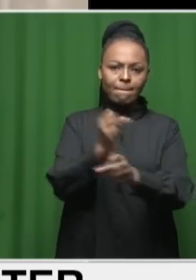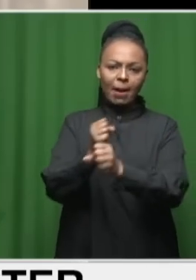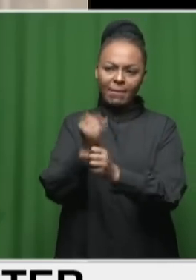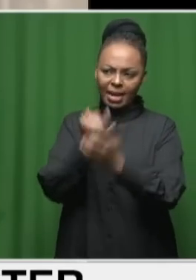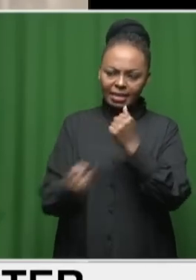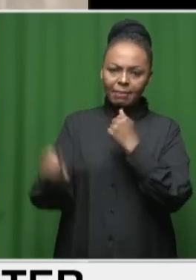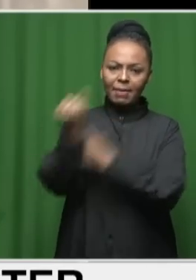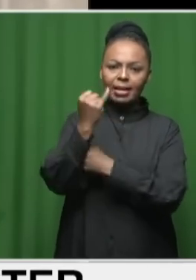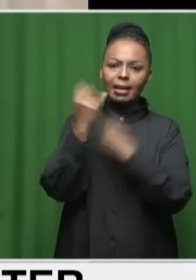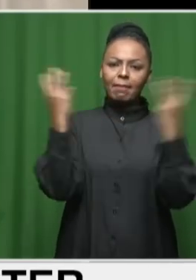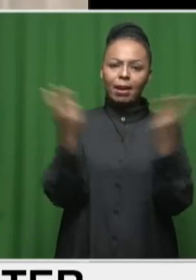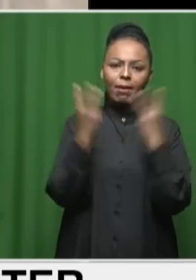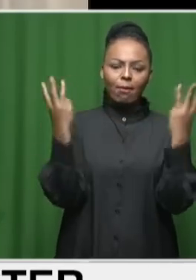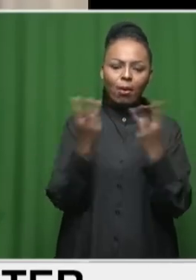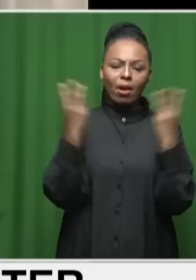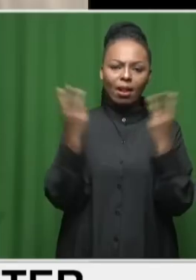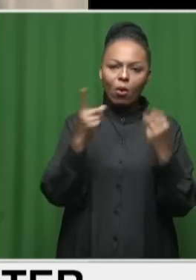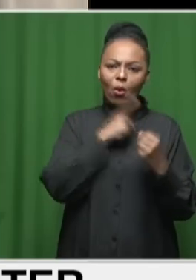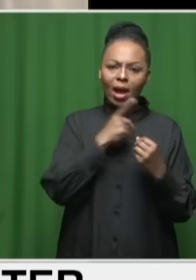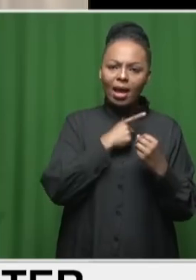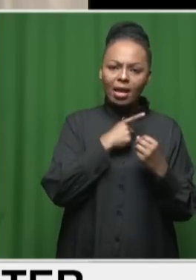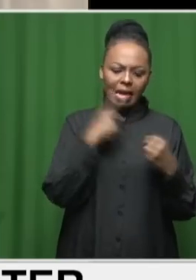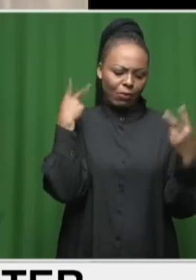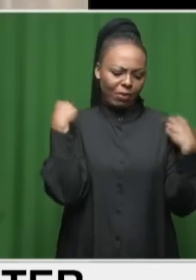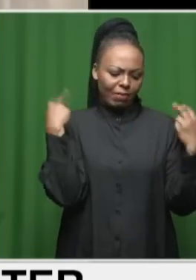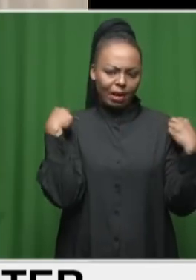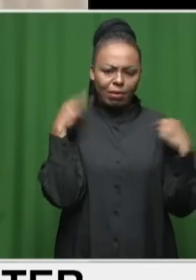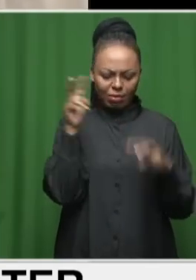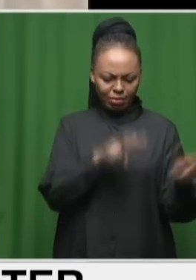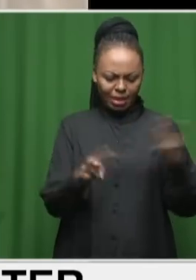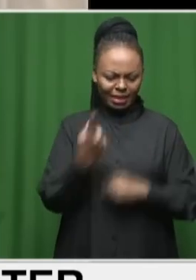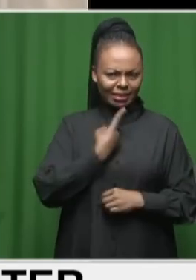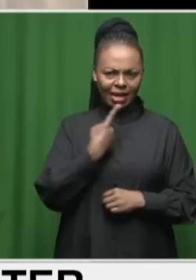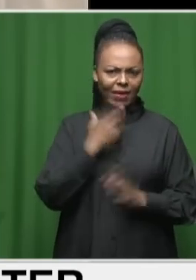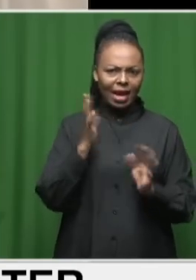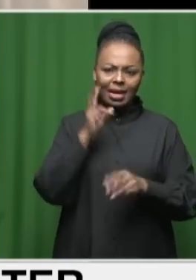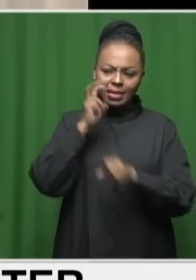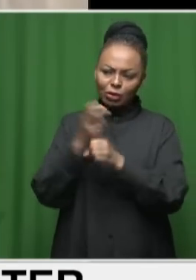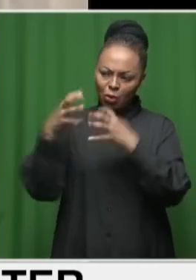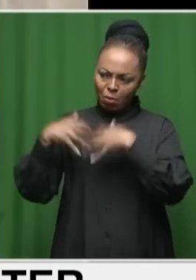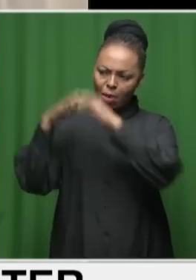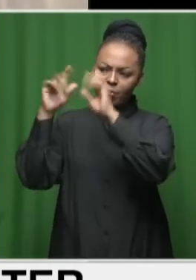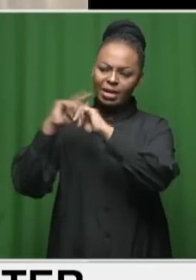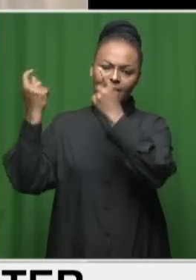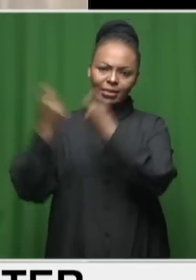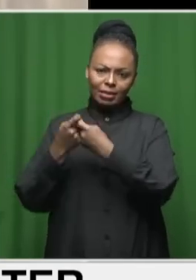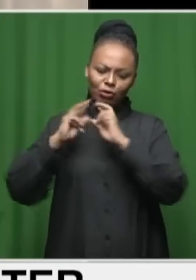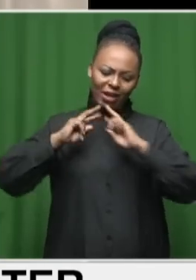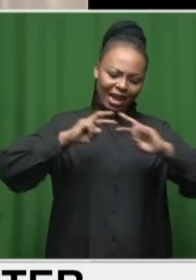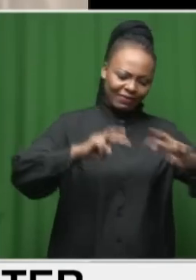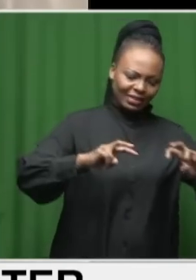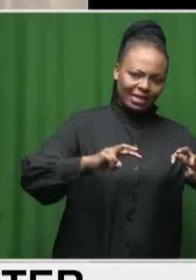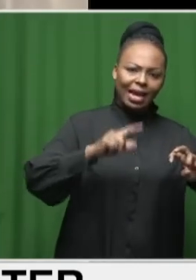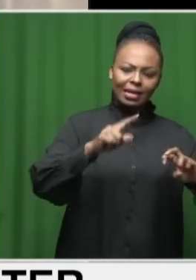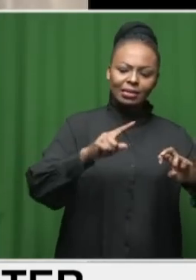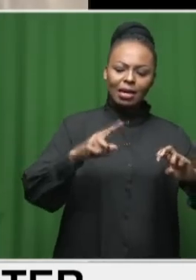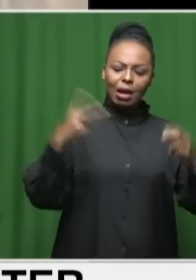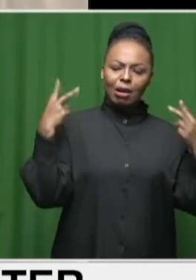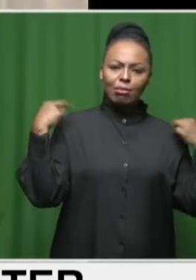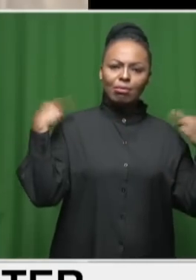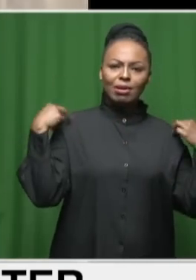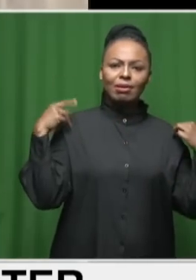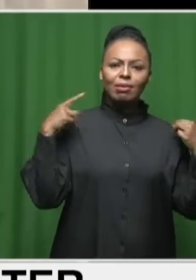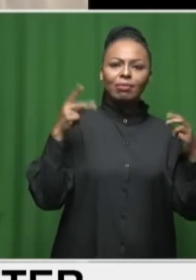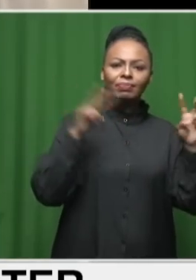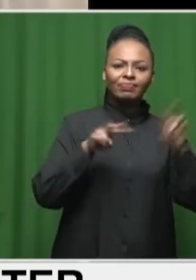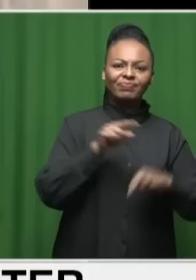independent people, not you can't have the wardens investigating themselves. It is so easy, Sakina, it's so easy to solve this